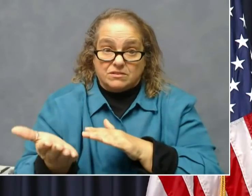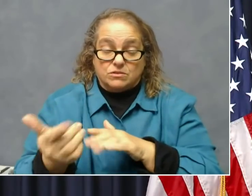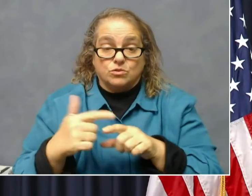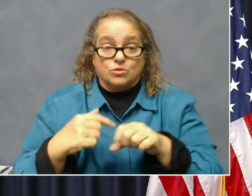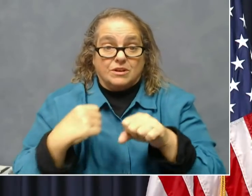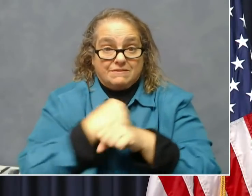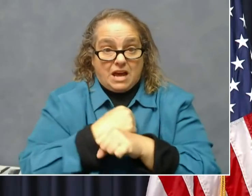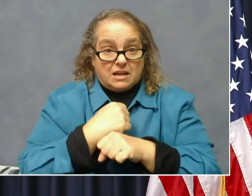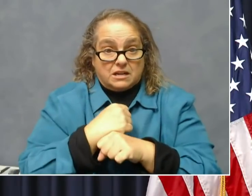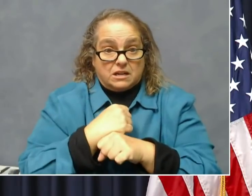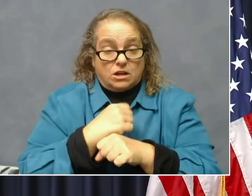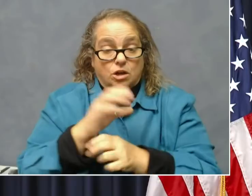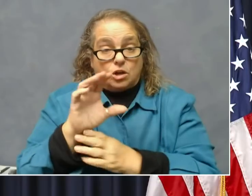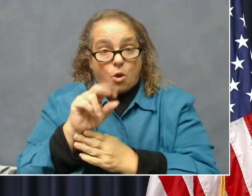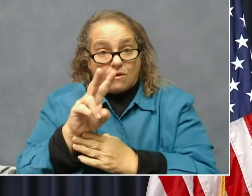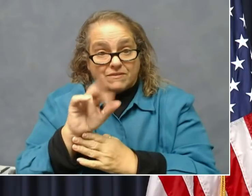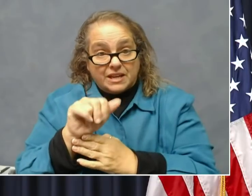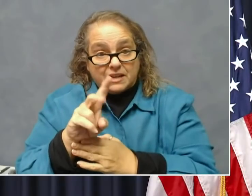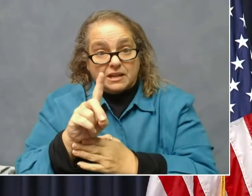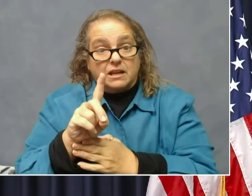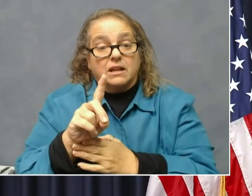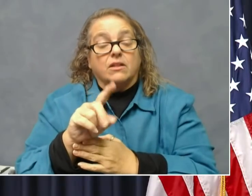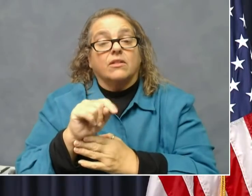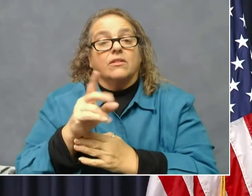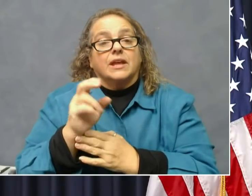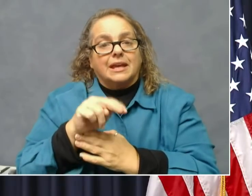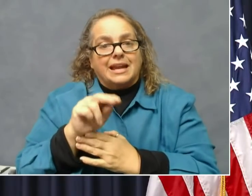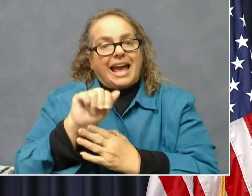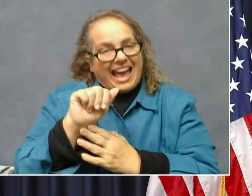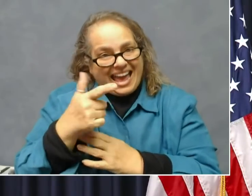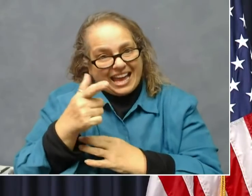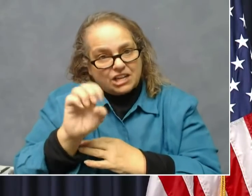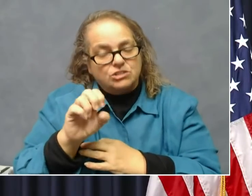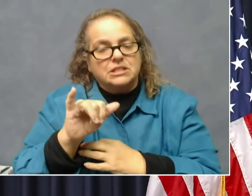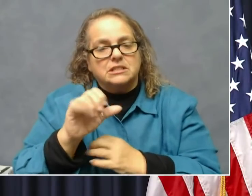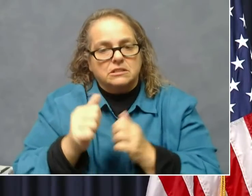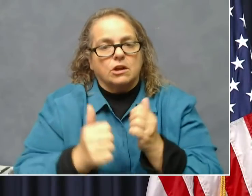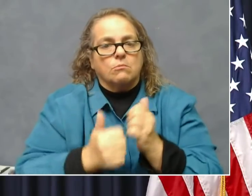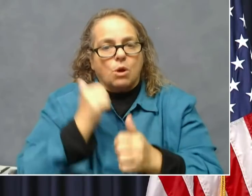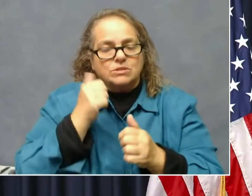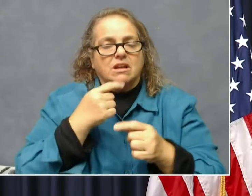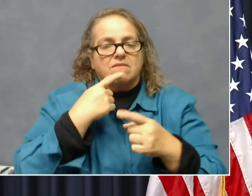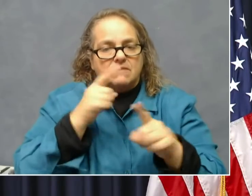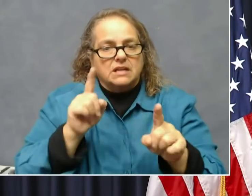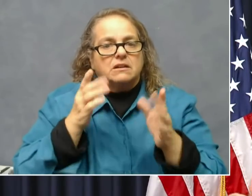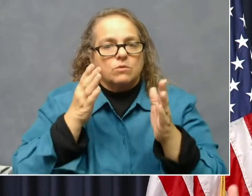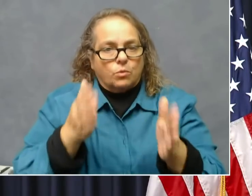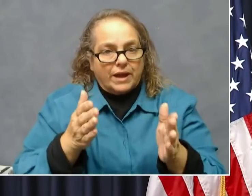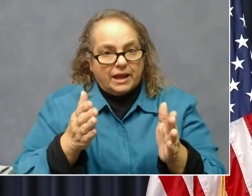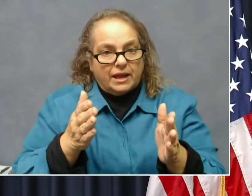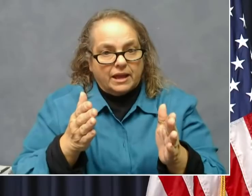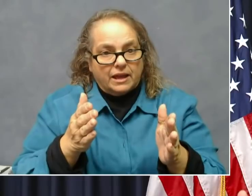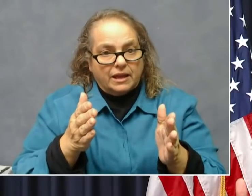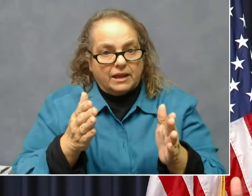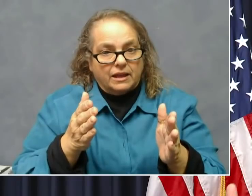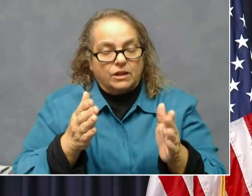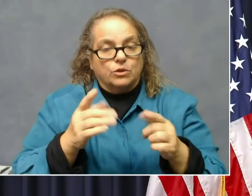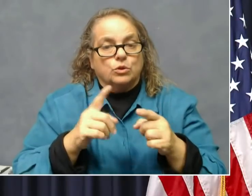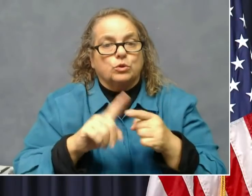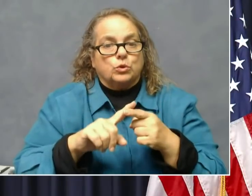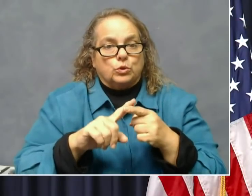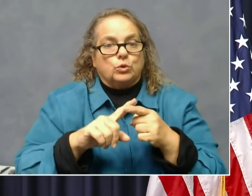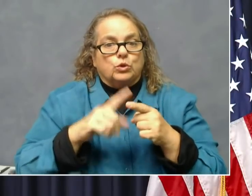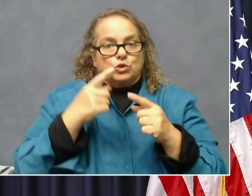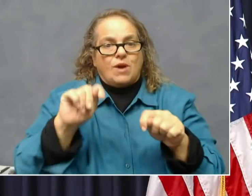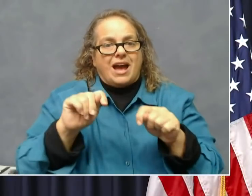the vaccine, then age is the most effective manner at rolling out the vaccine, if